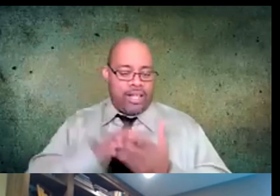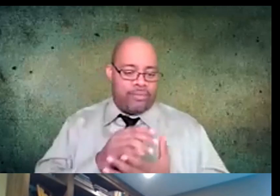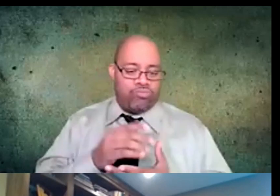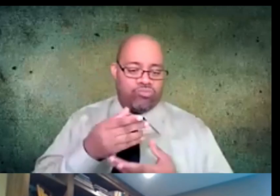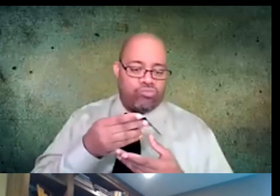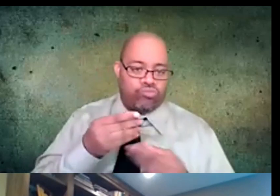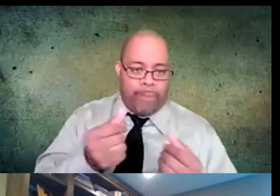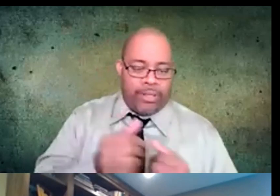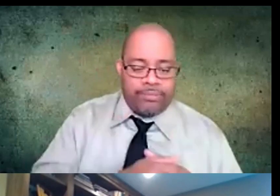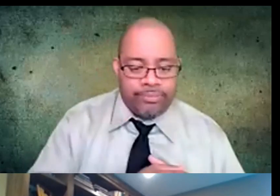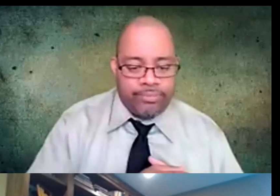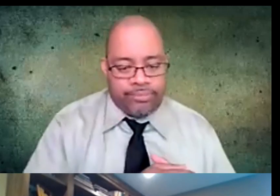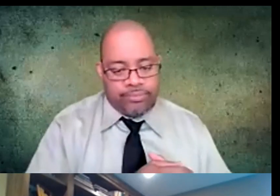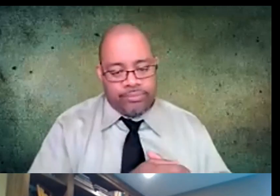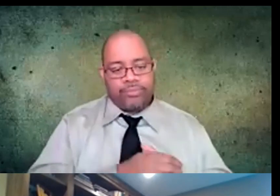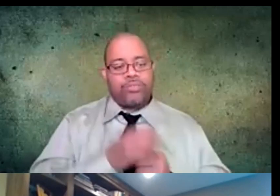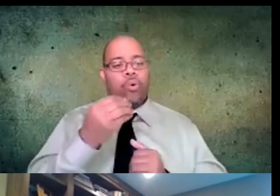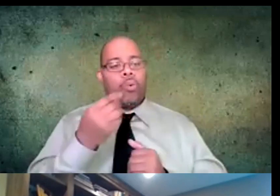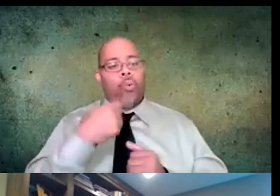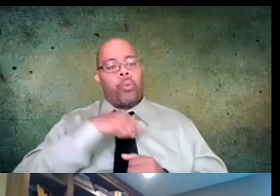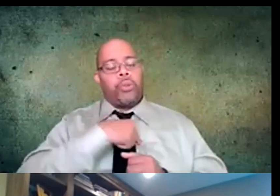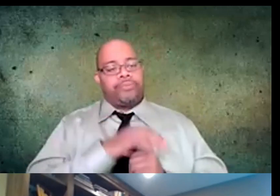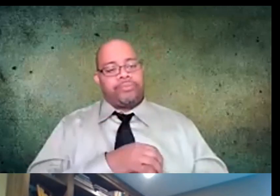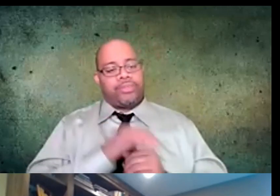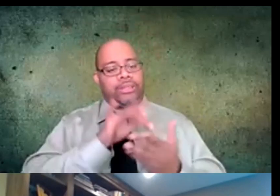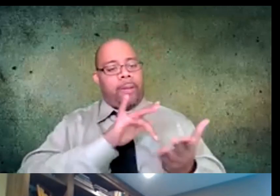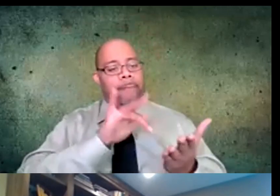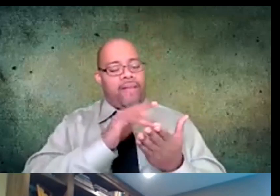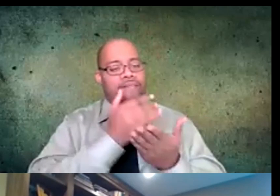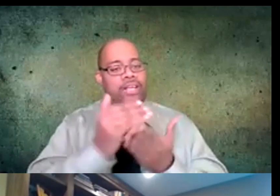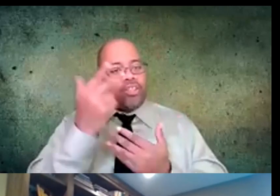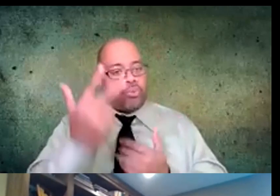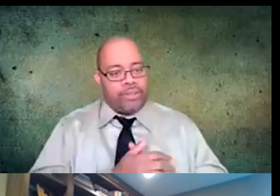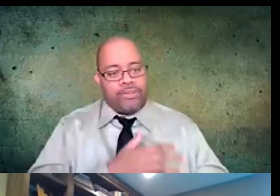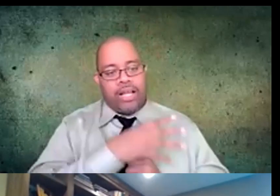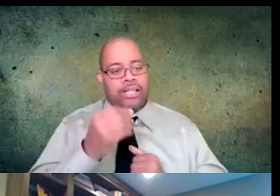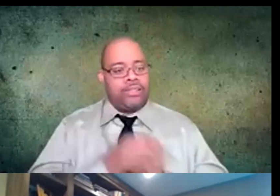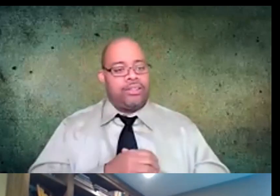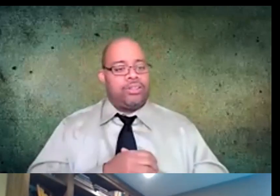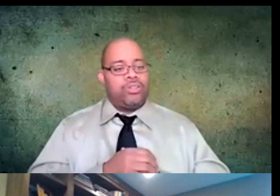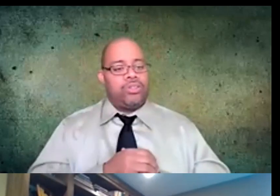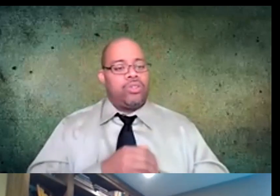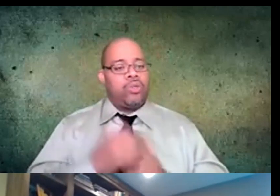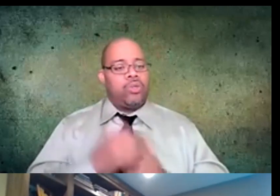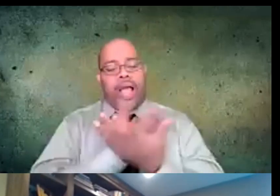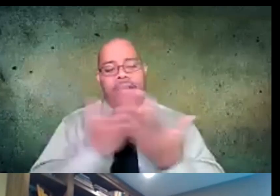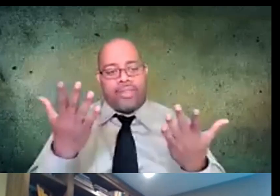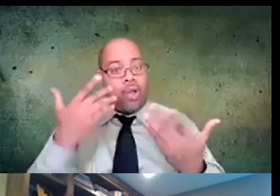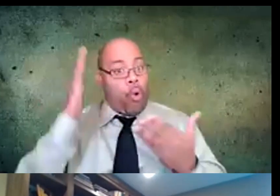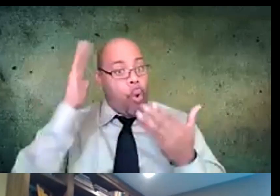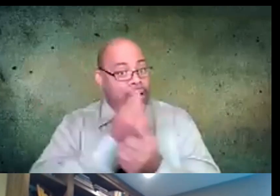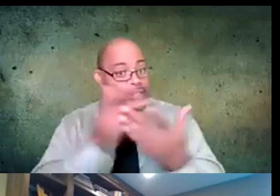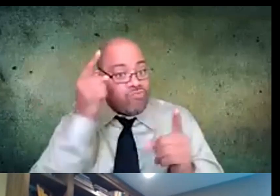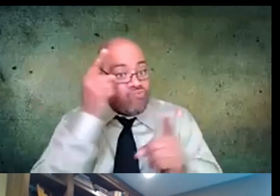treatment. So we are in the middle of phase 3, and we hope we do everything right. And